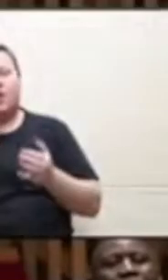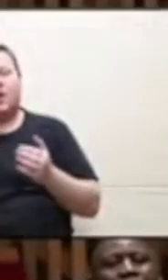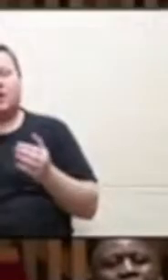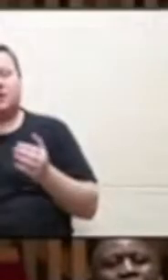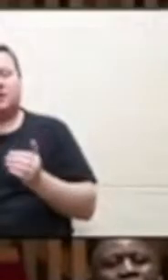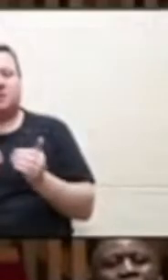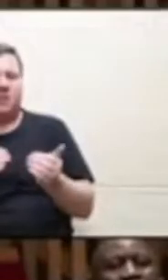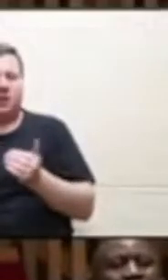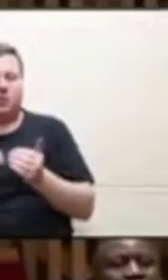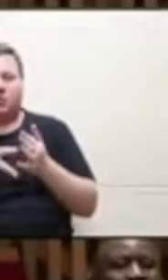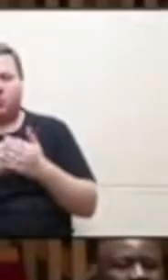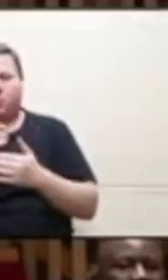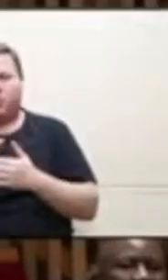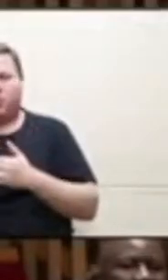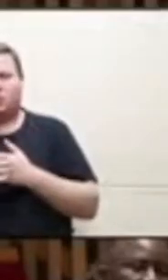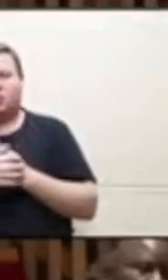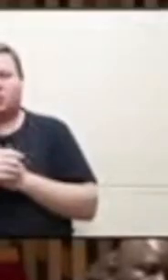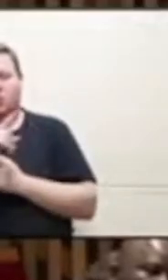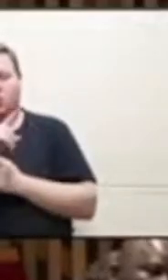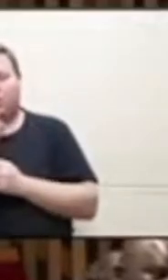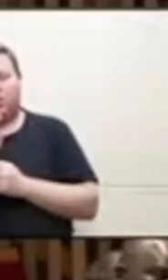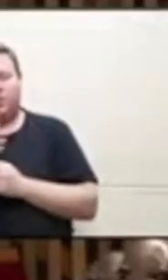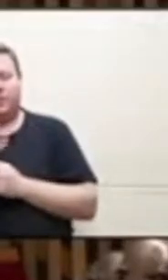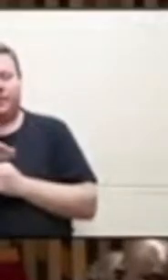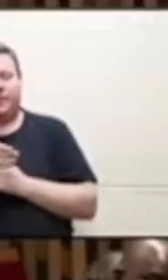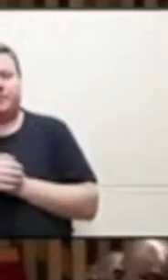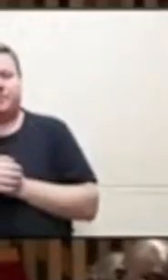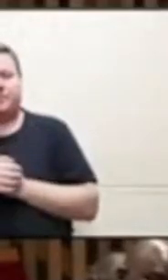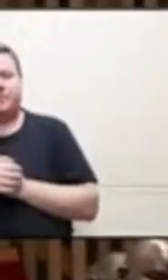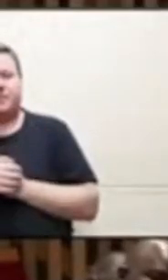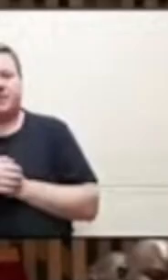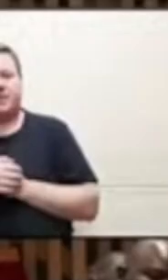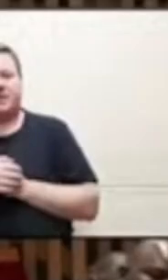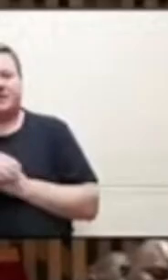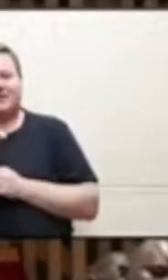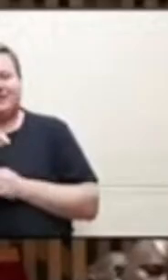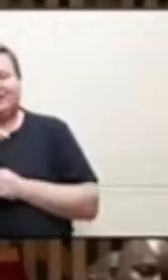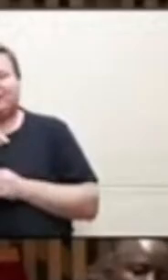Sorry. The query on the waste management project is the one that talks to